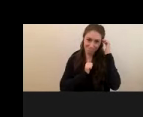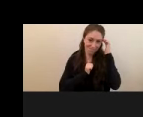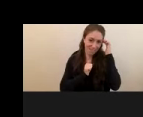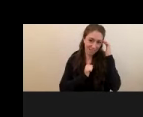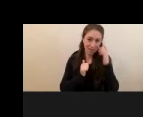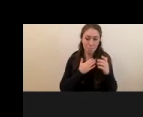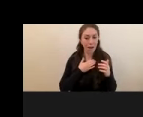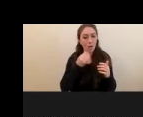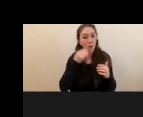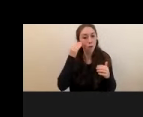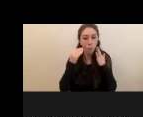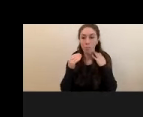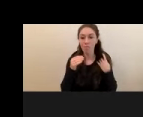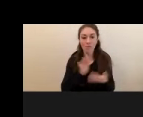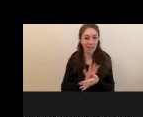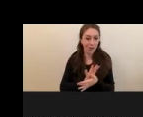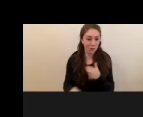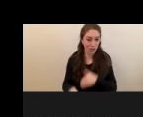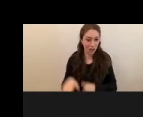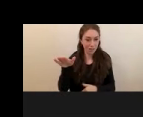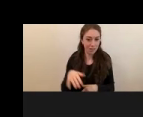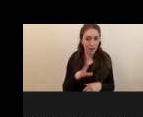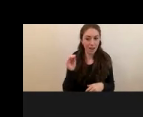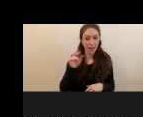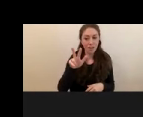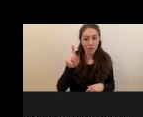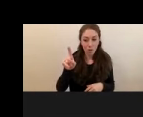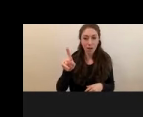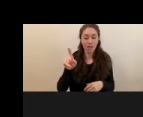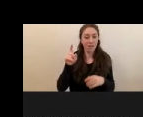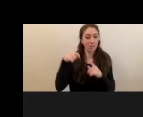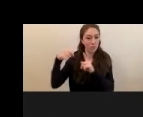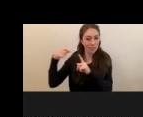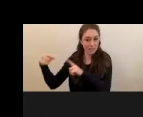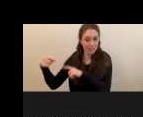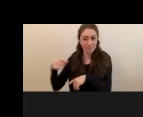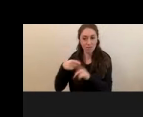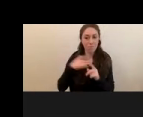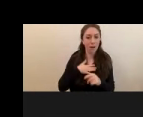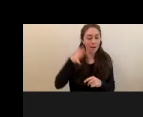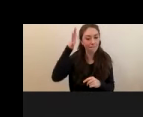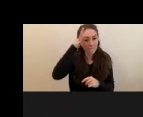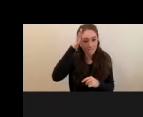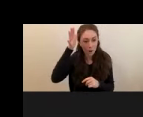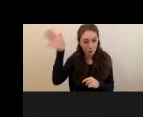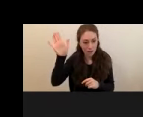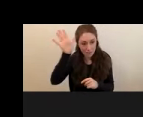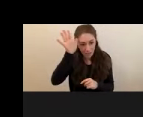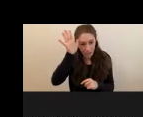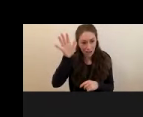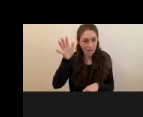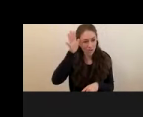movies, and I also found 31 reels from my paternal grandfather's home movies in the 70s that I had ended up doing a